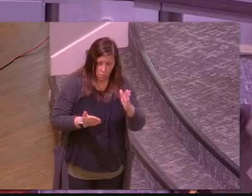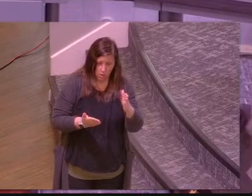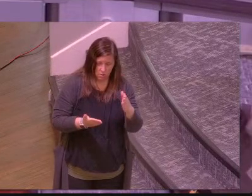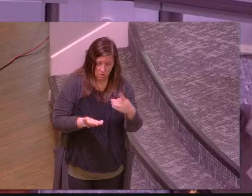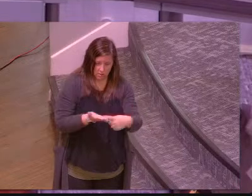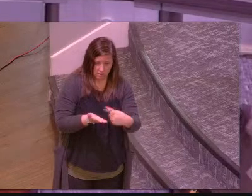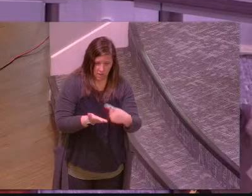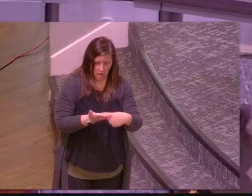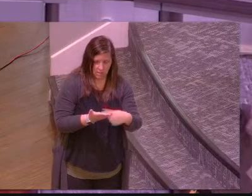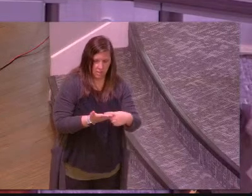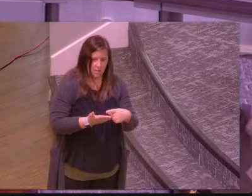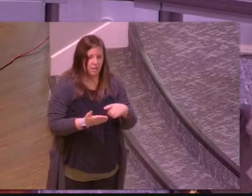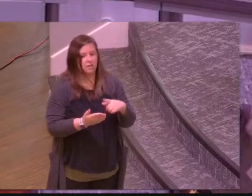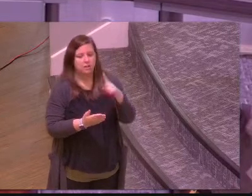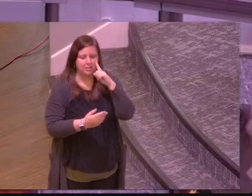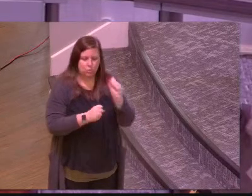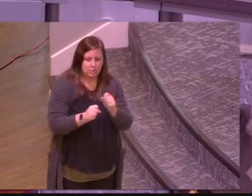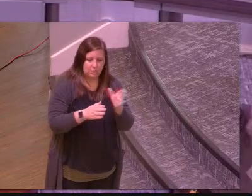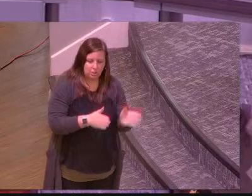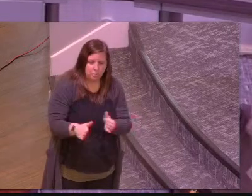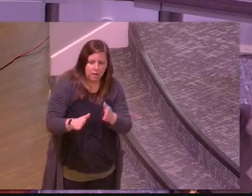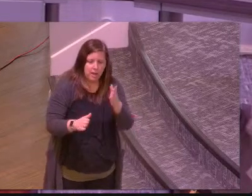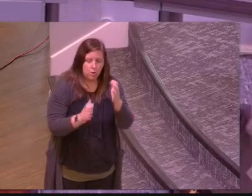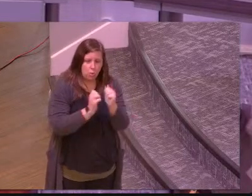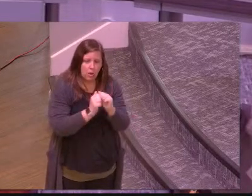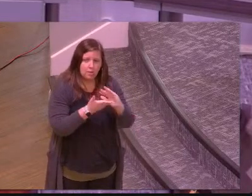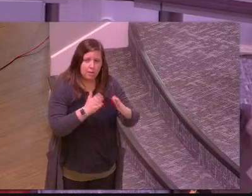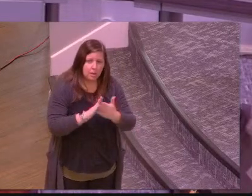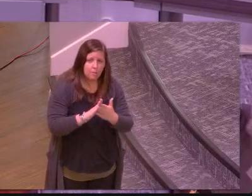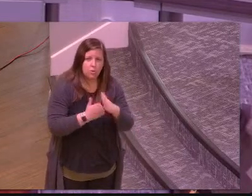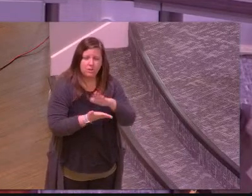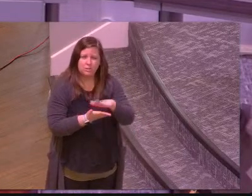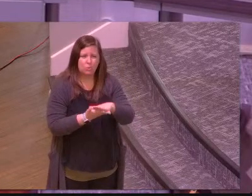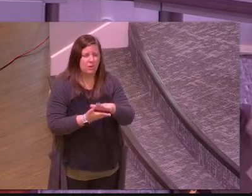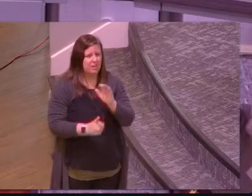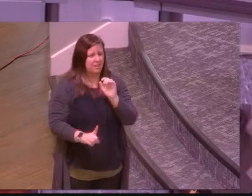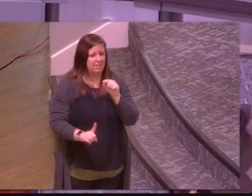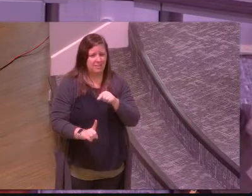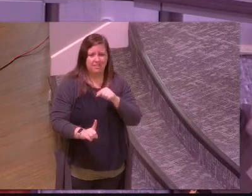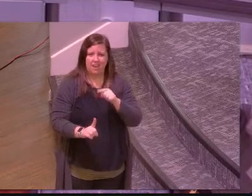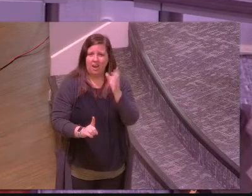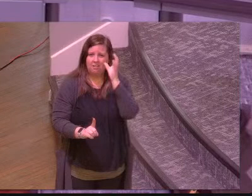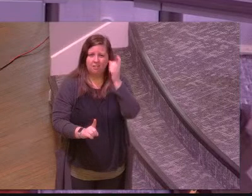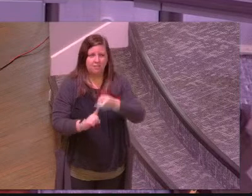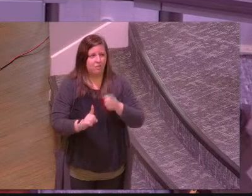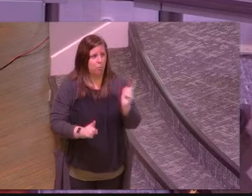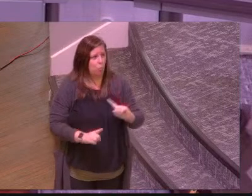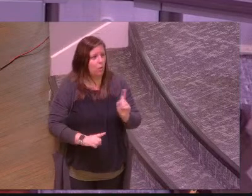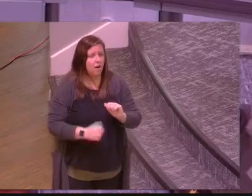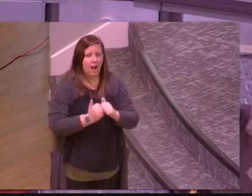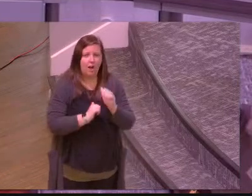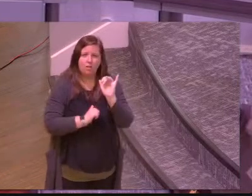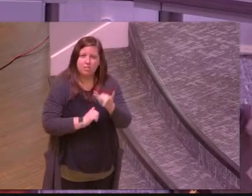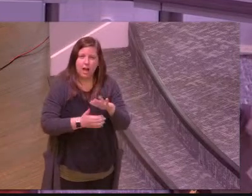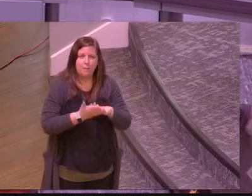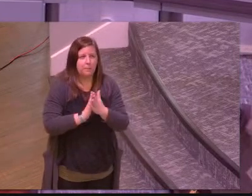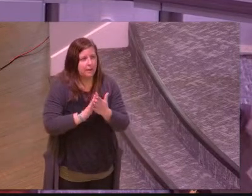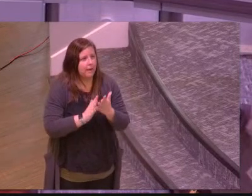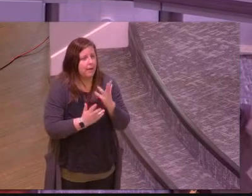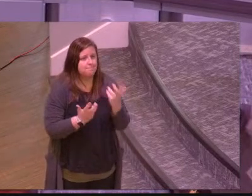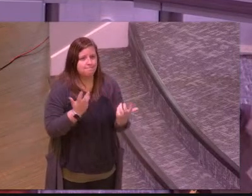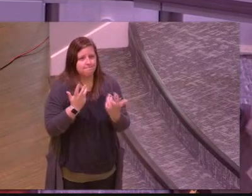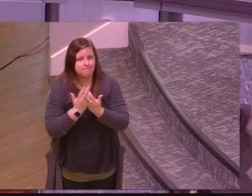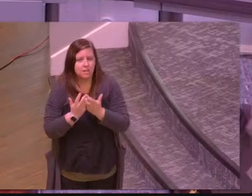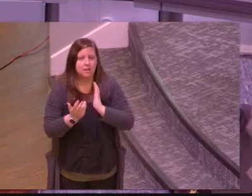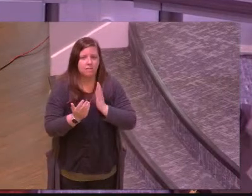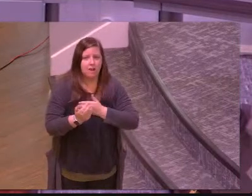community schools, I don't know where that concept came from and how that became a part of our direction, or is it our strategic direction